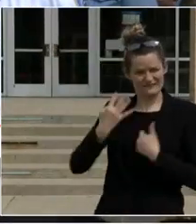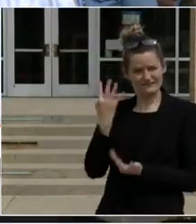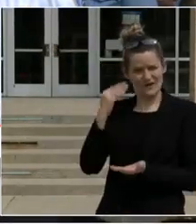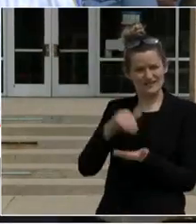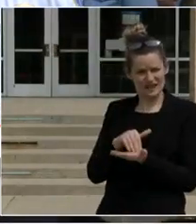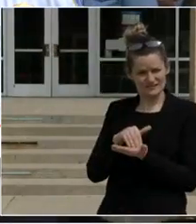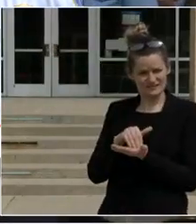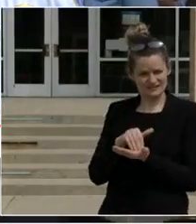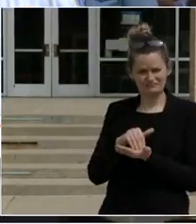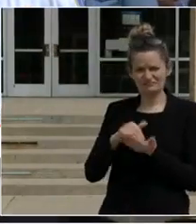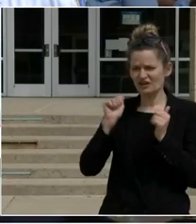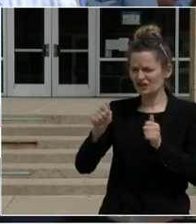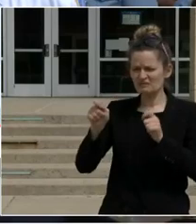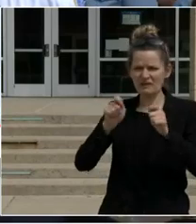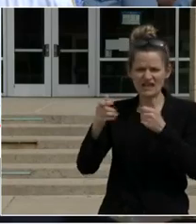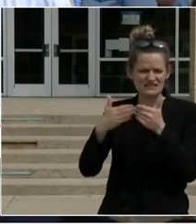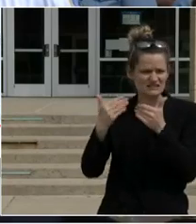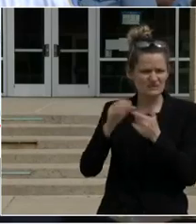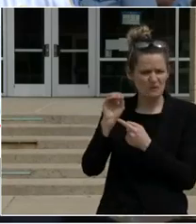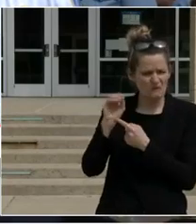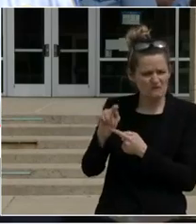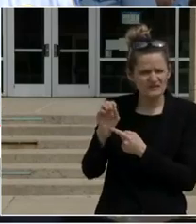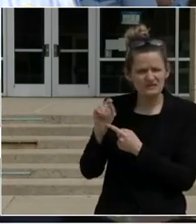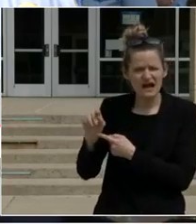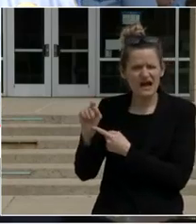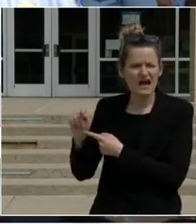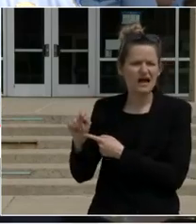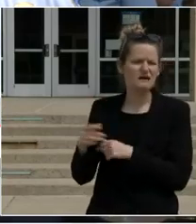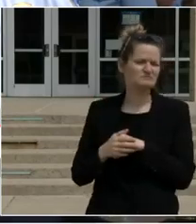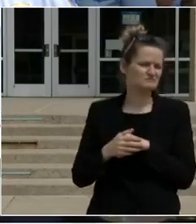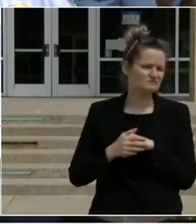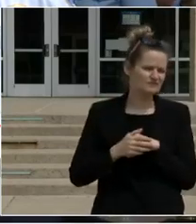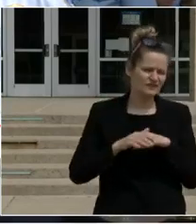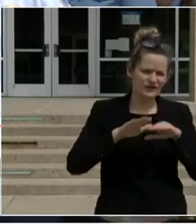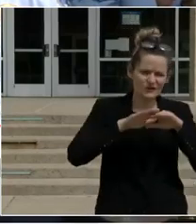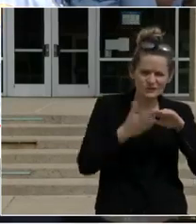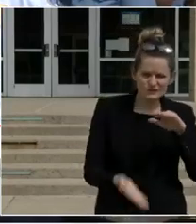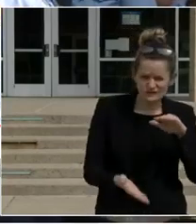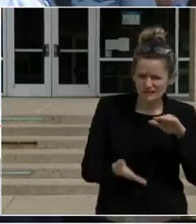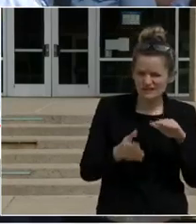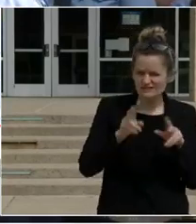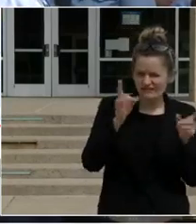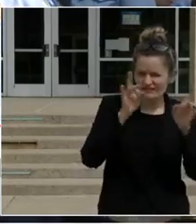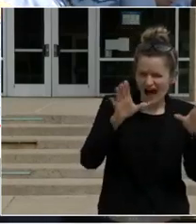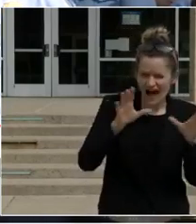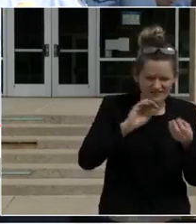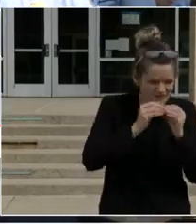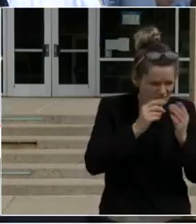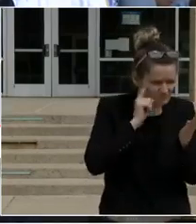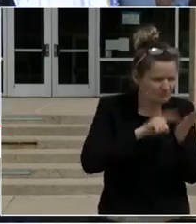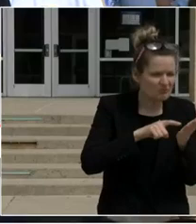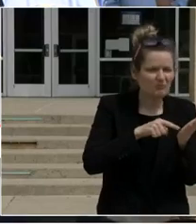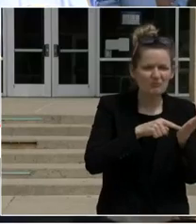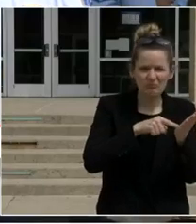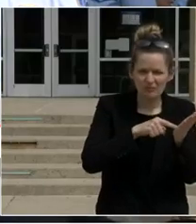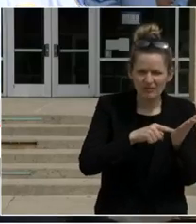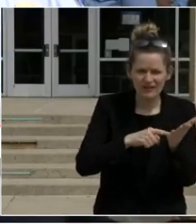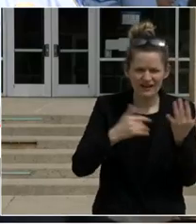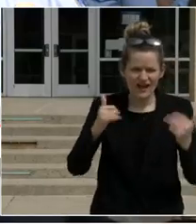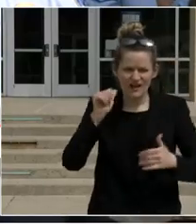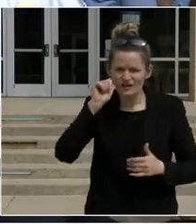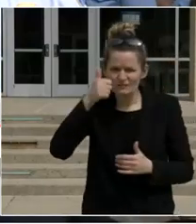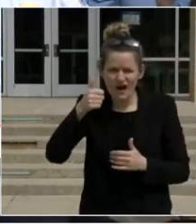overtime, and we've seen decreased violence in the city. We also know that we won't get to 4,000 tomorrow. So it